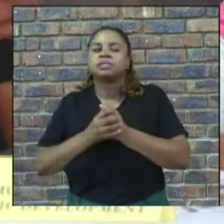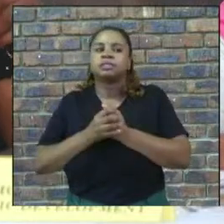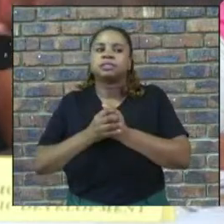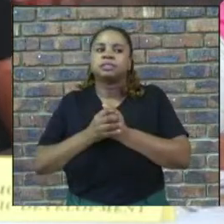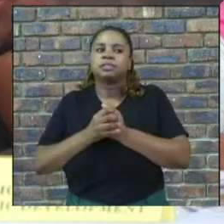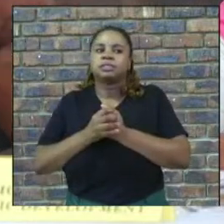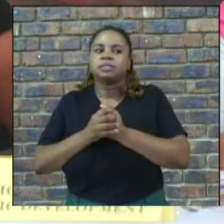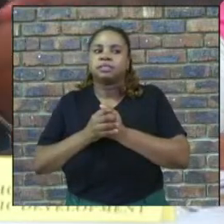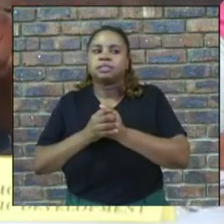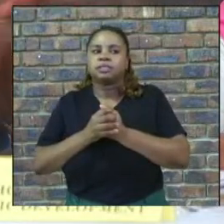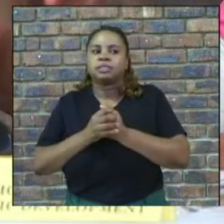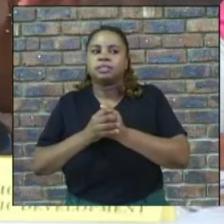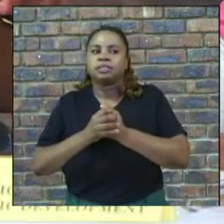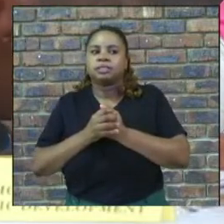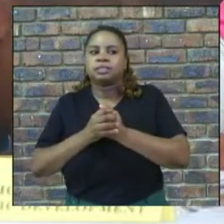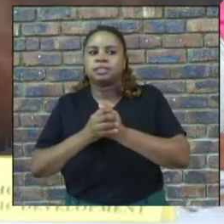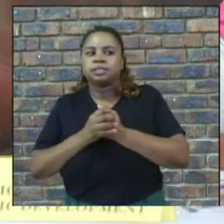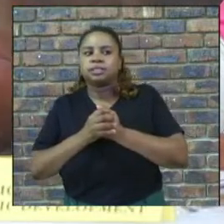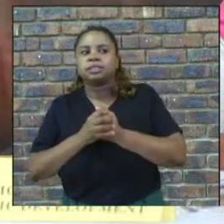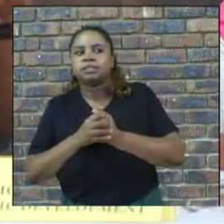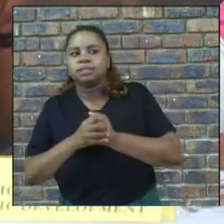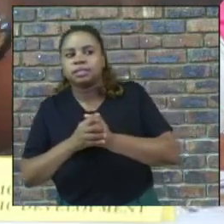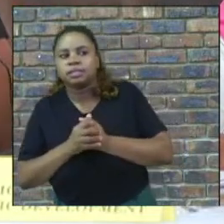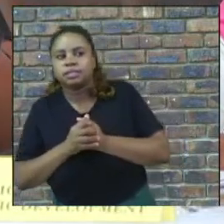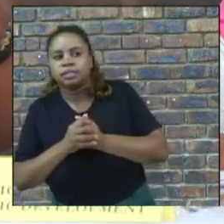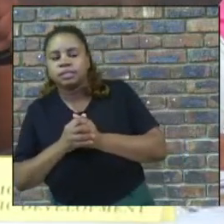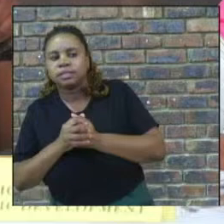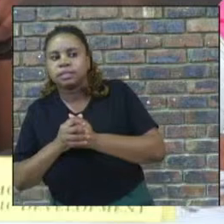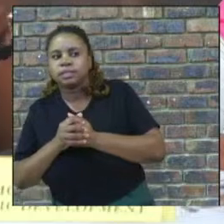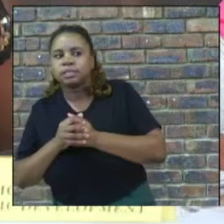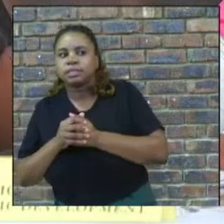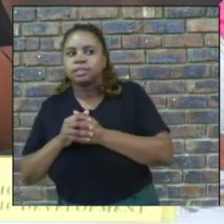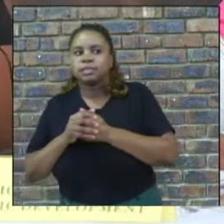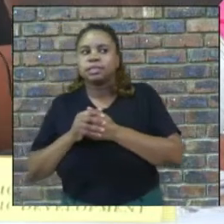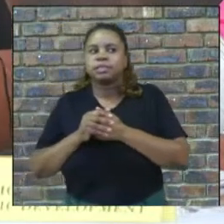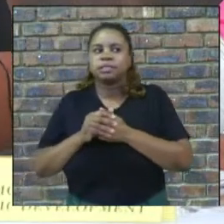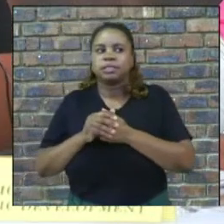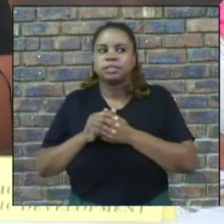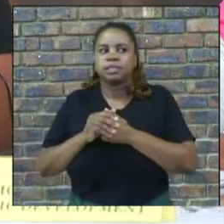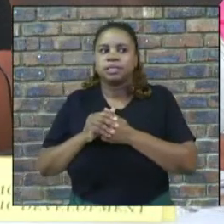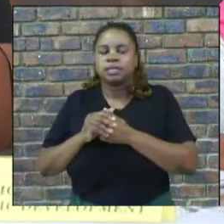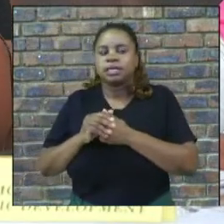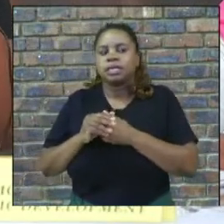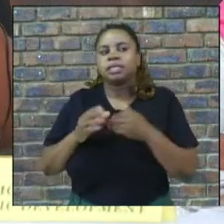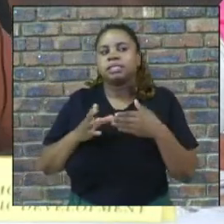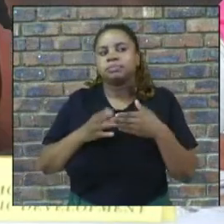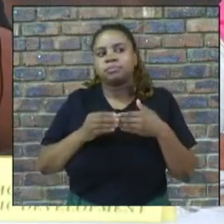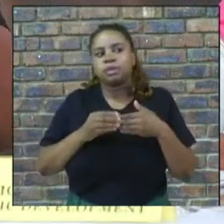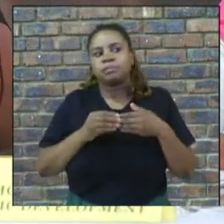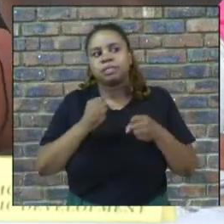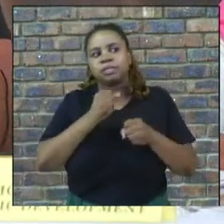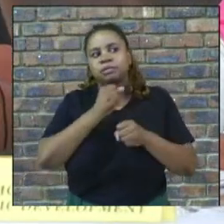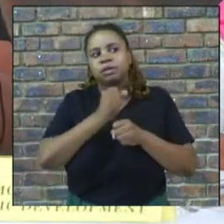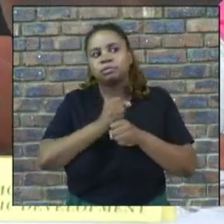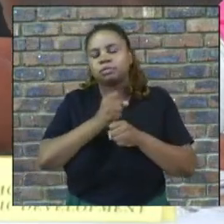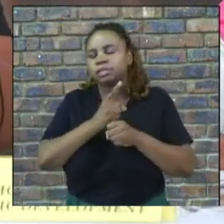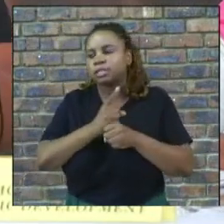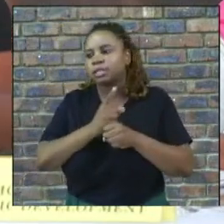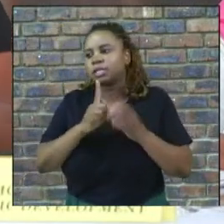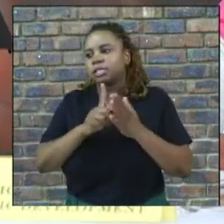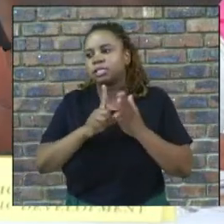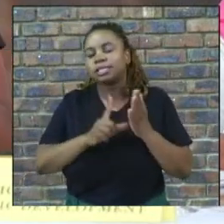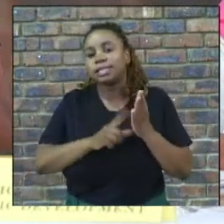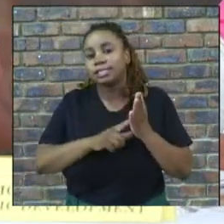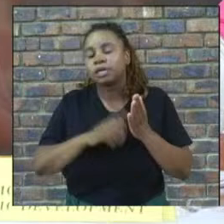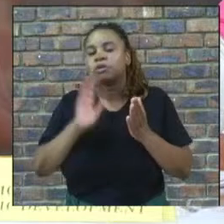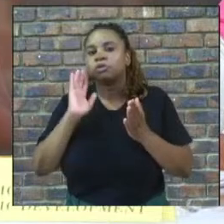think it's also going to assist us as members of the provincial legislature to follow through on why is